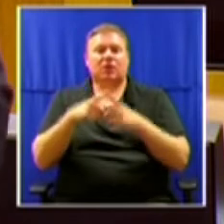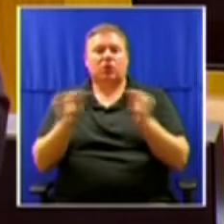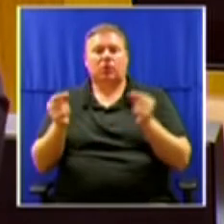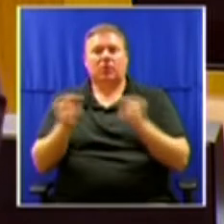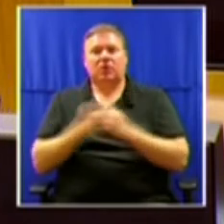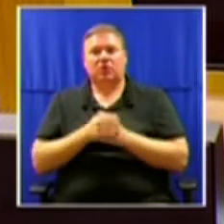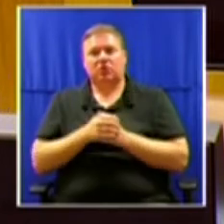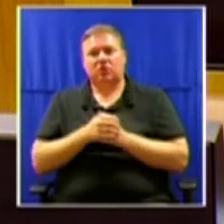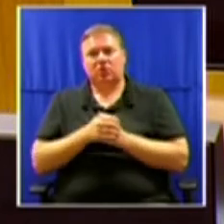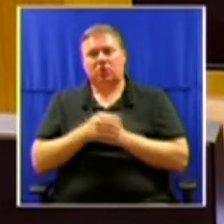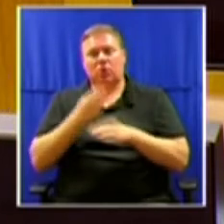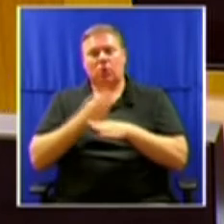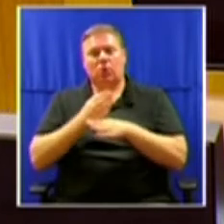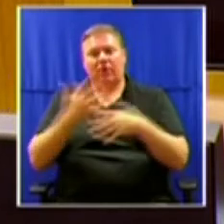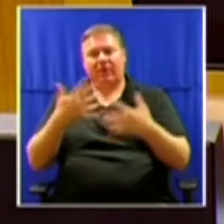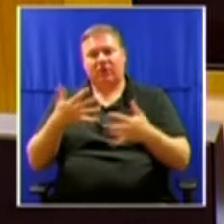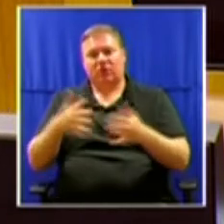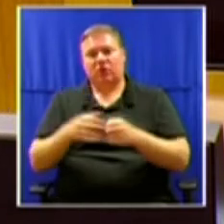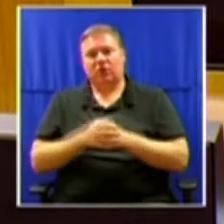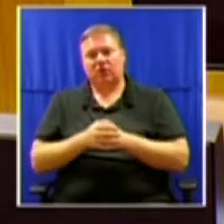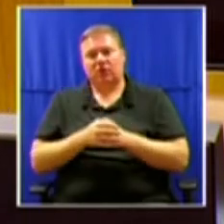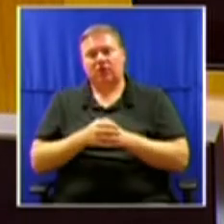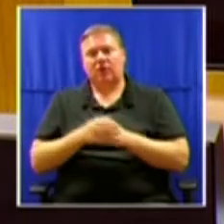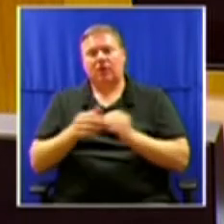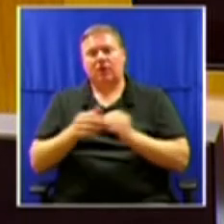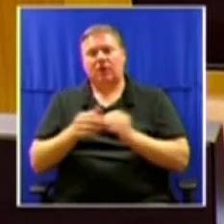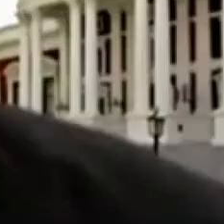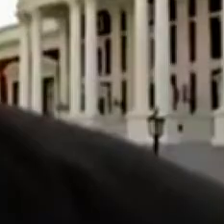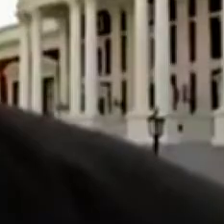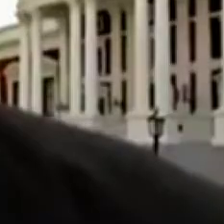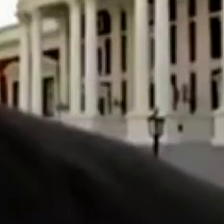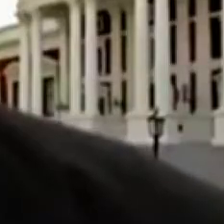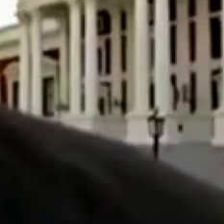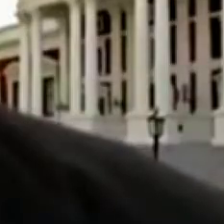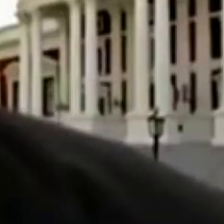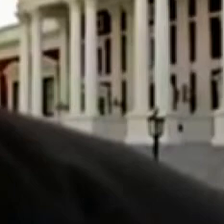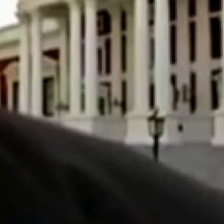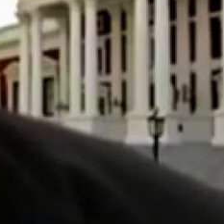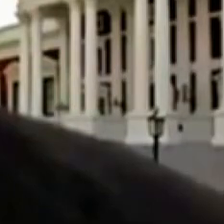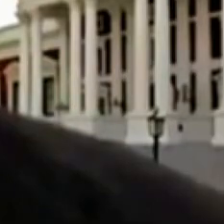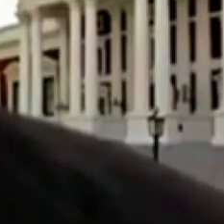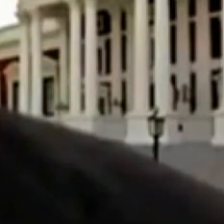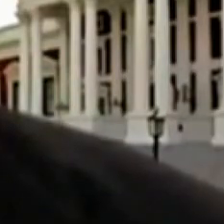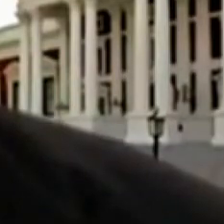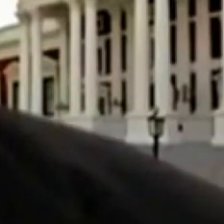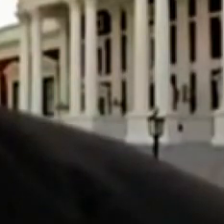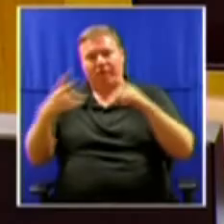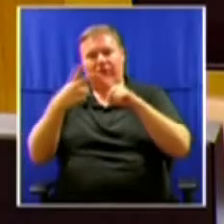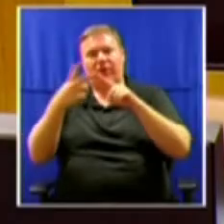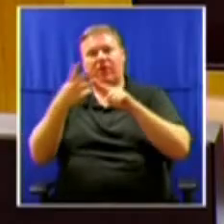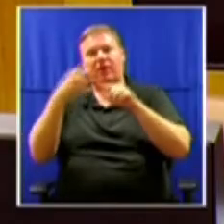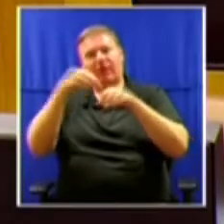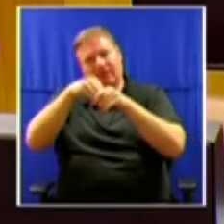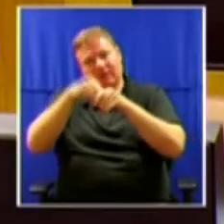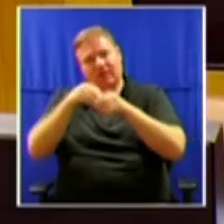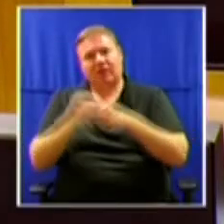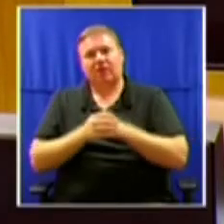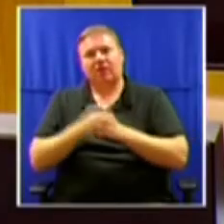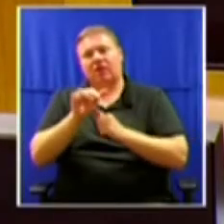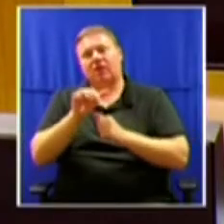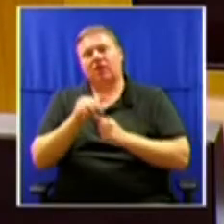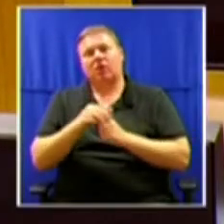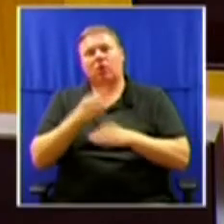been completed: main brickwork, roofing, and some internal finishings. The outstanding work